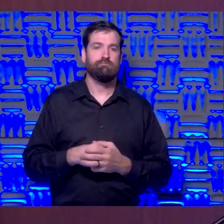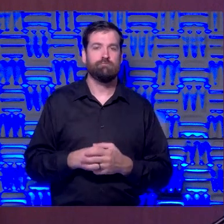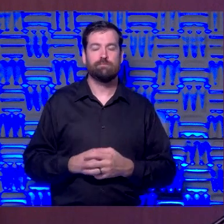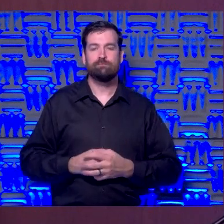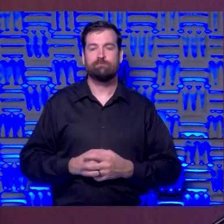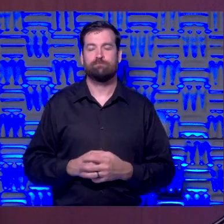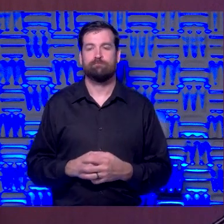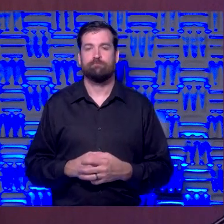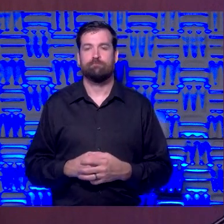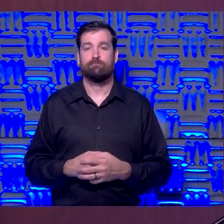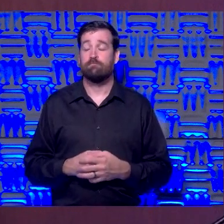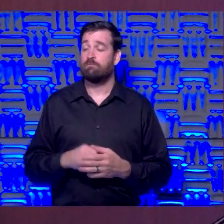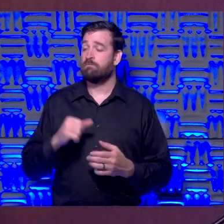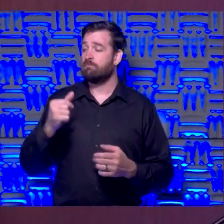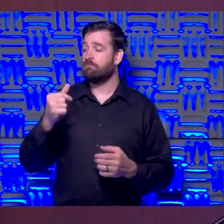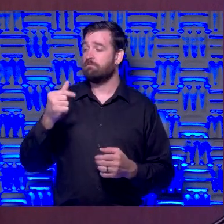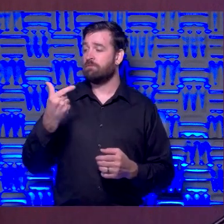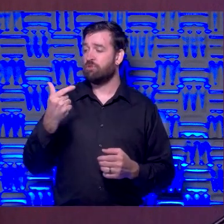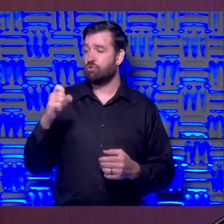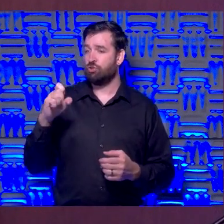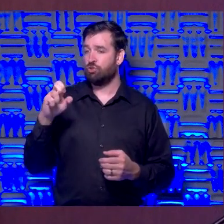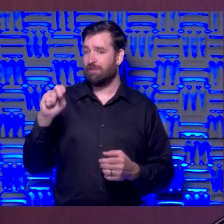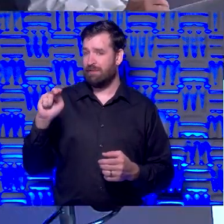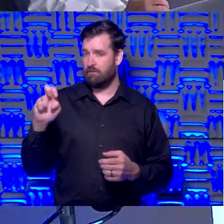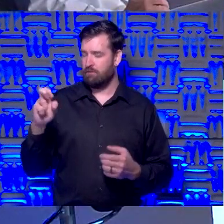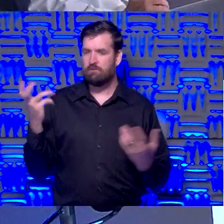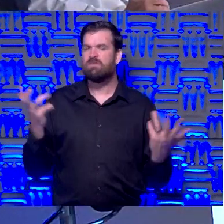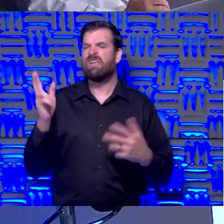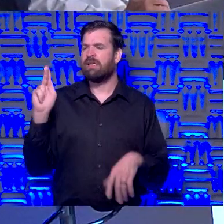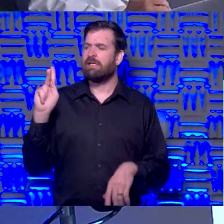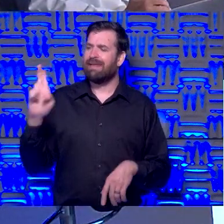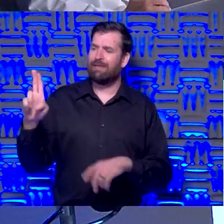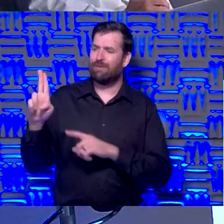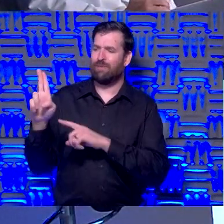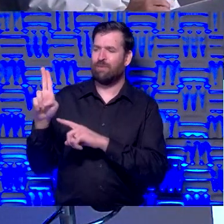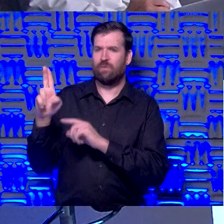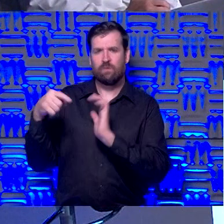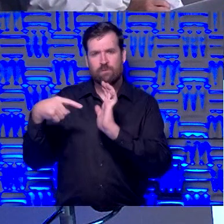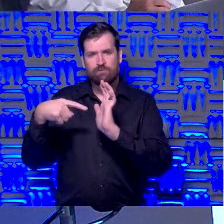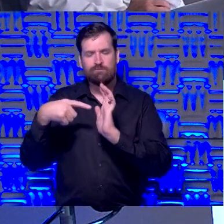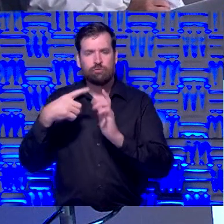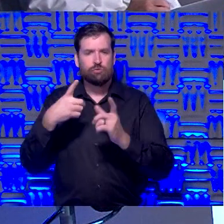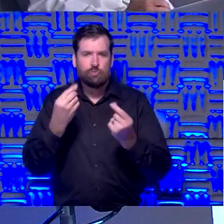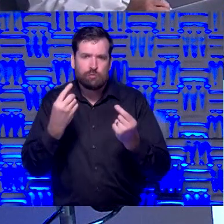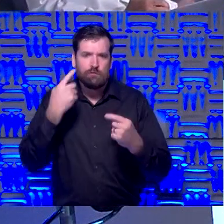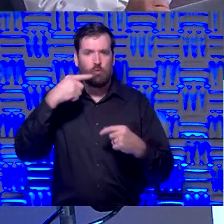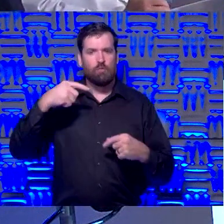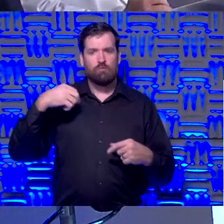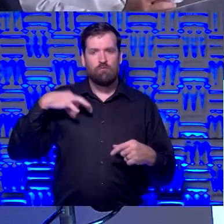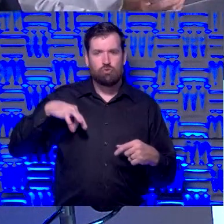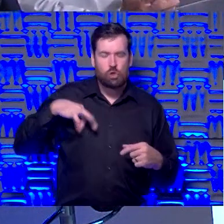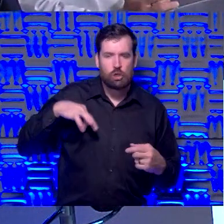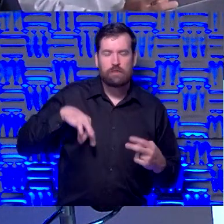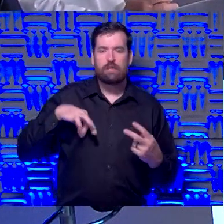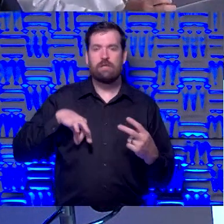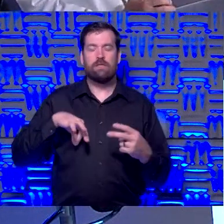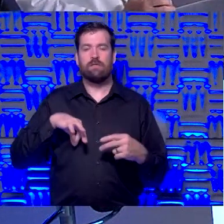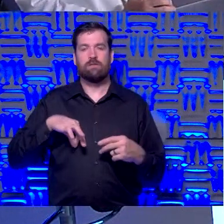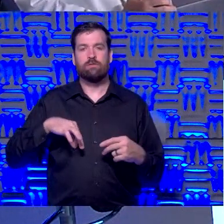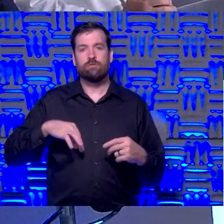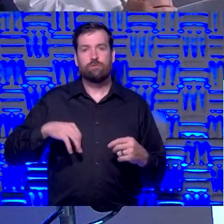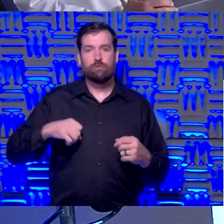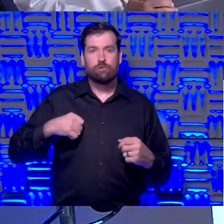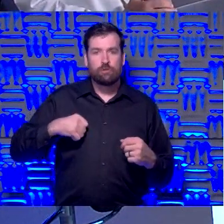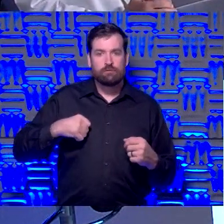modify. Jean is wanting to know, what is KU going to do about fraternities, sororities, dorms, and private apartments?